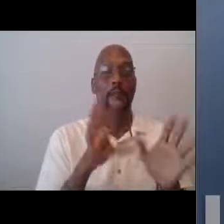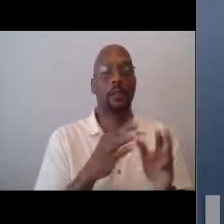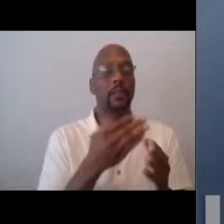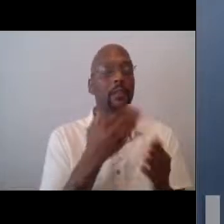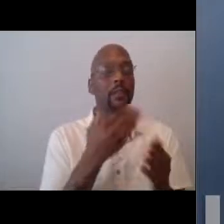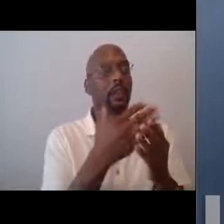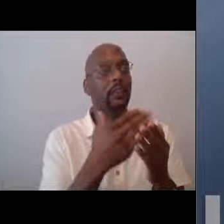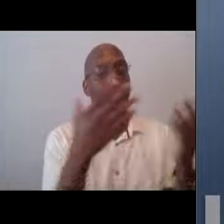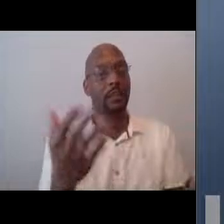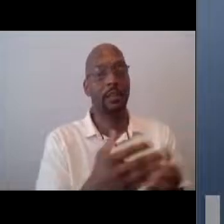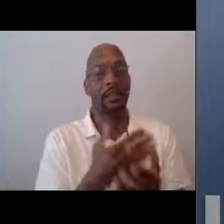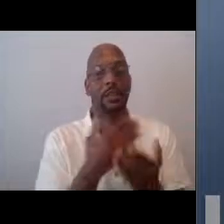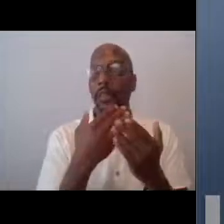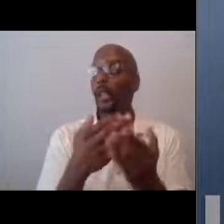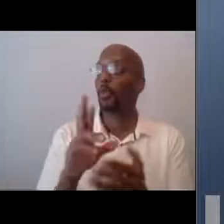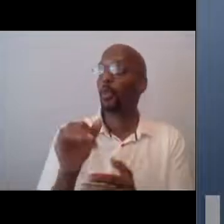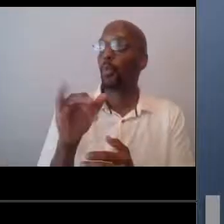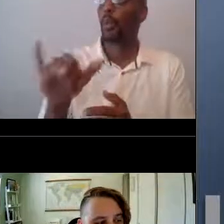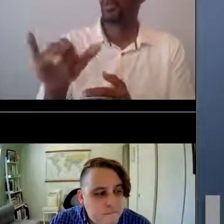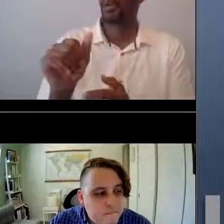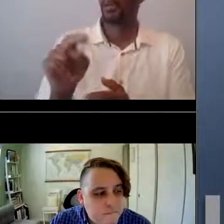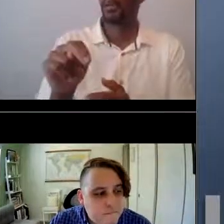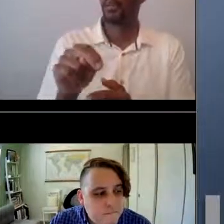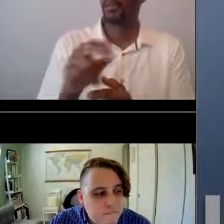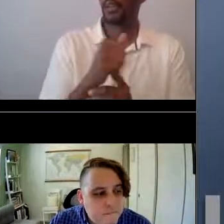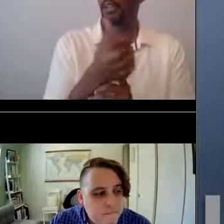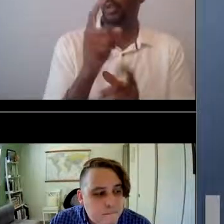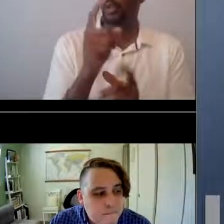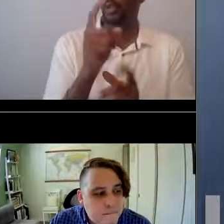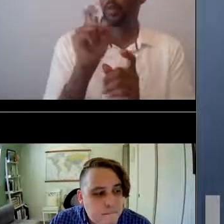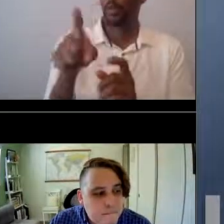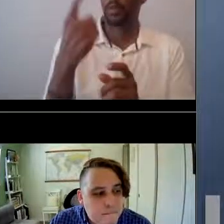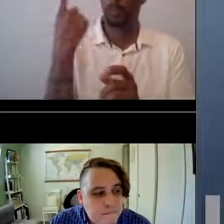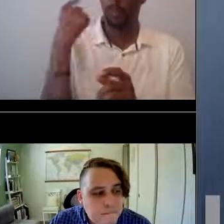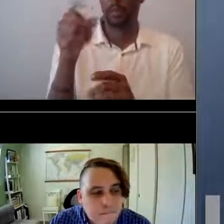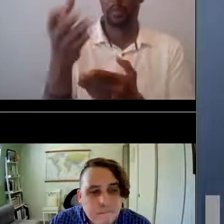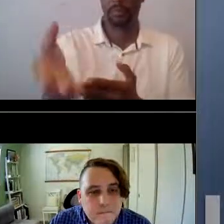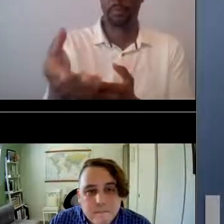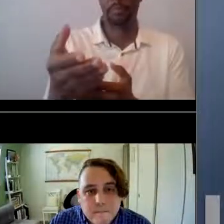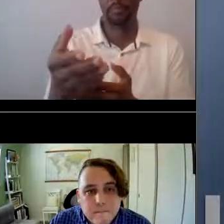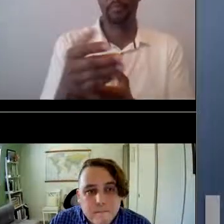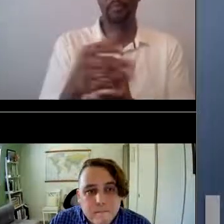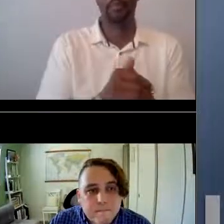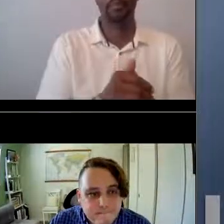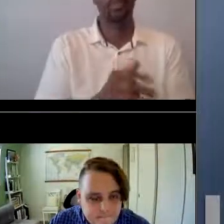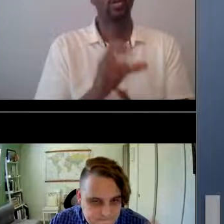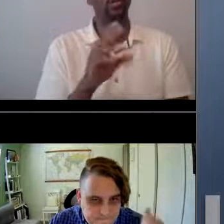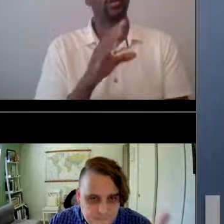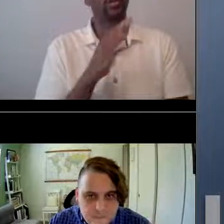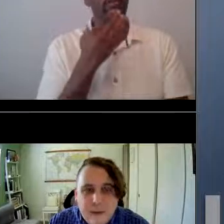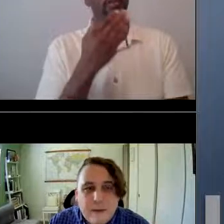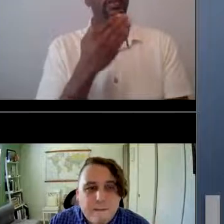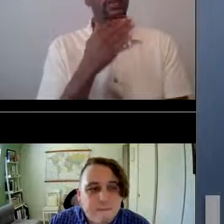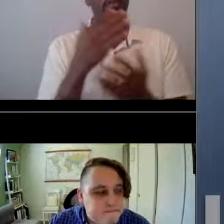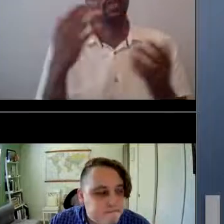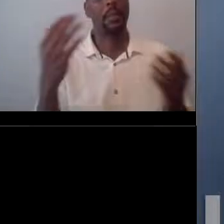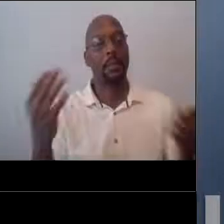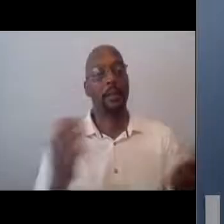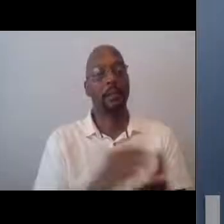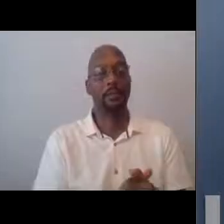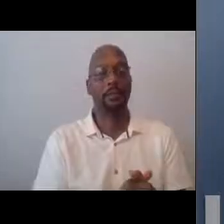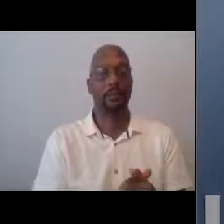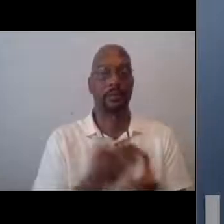Great, thank you, Ryan. Any questions for Ryan? All right, thank you so much. We will move on